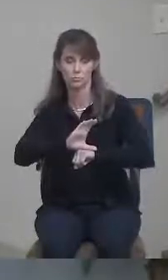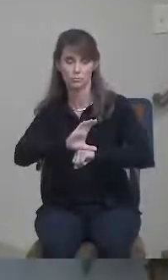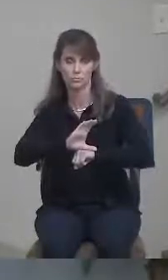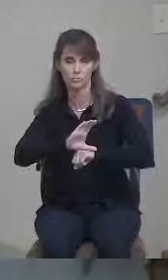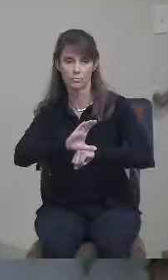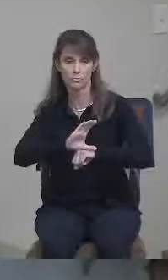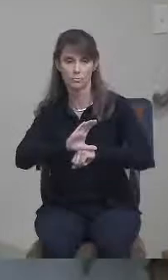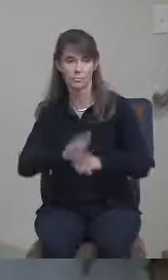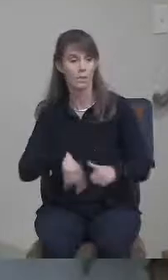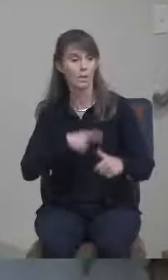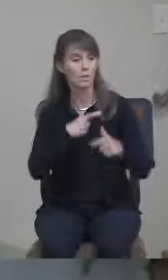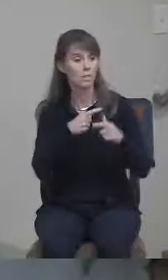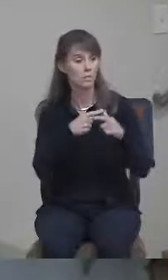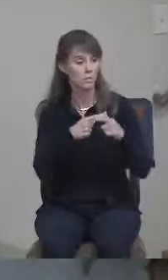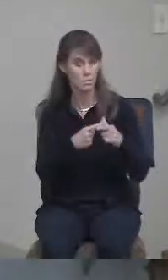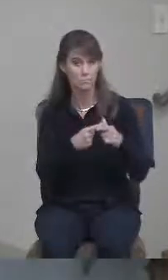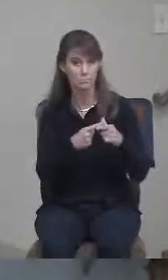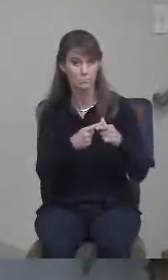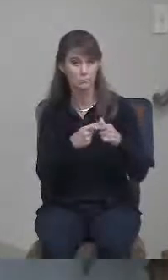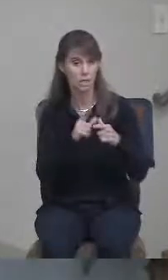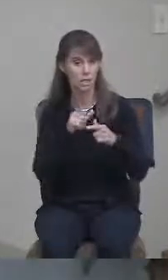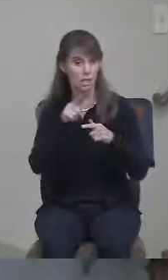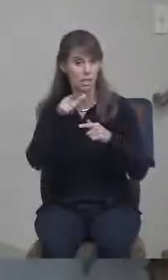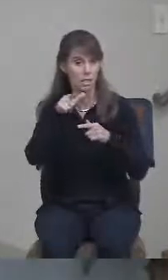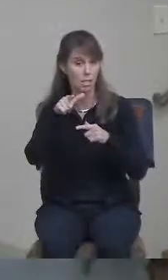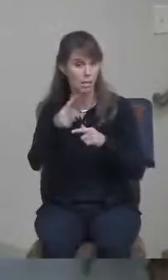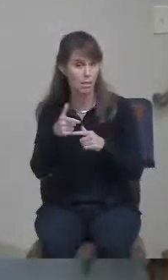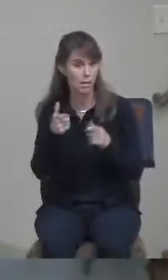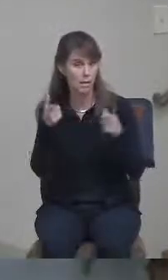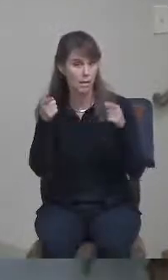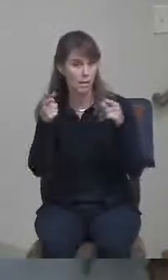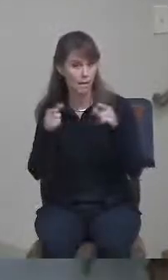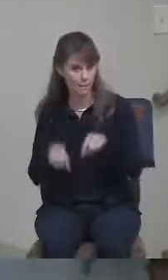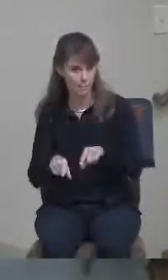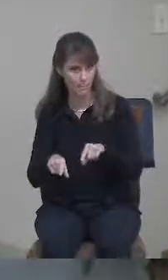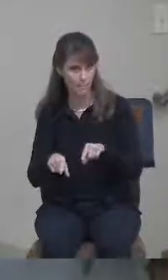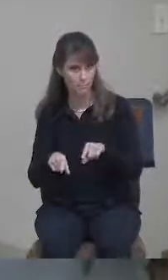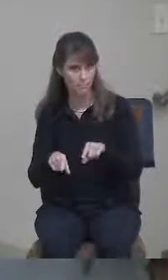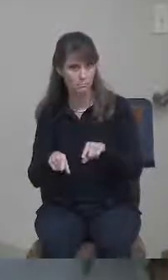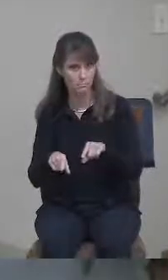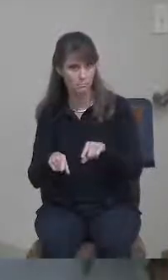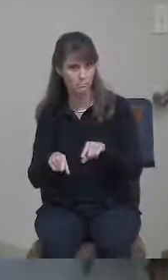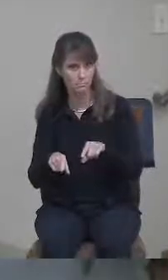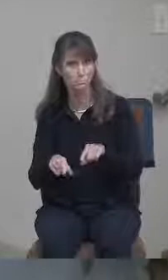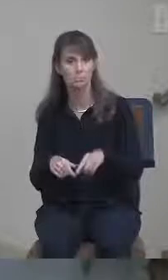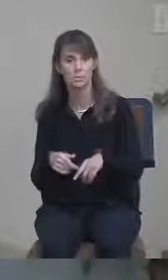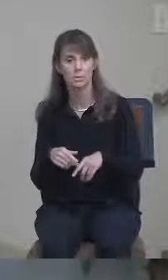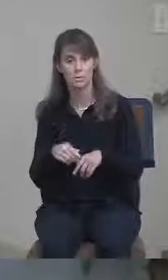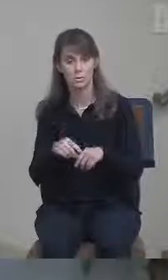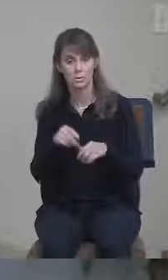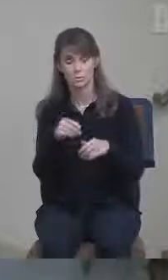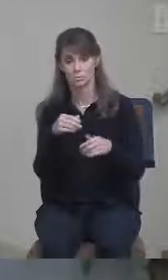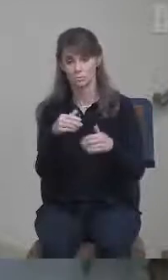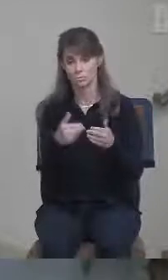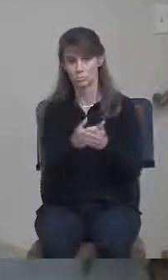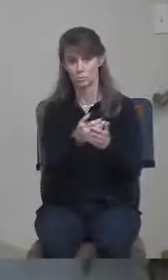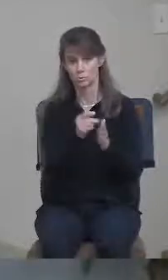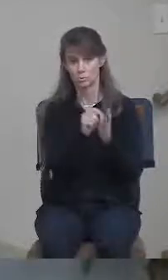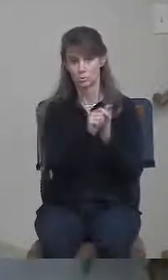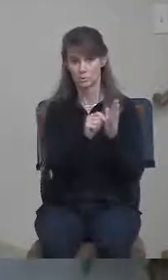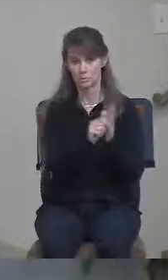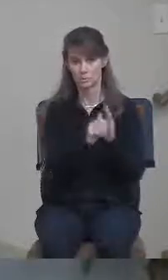after a period of time, there began to be departures from what the New Testament taught. The first